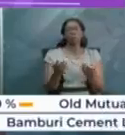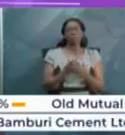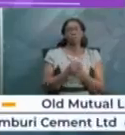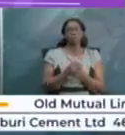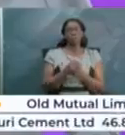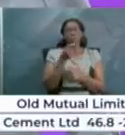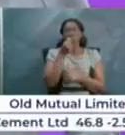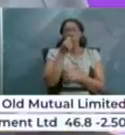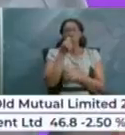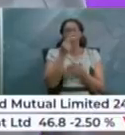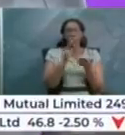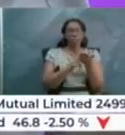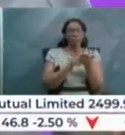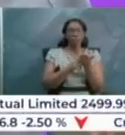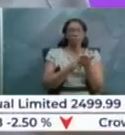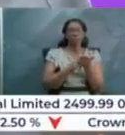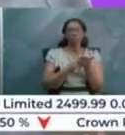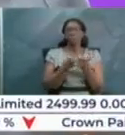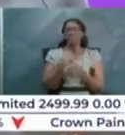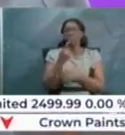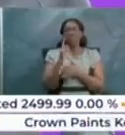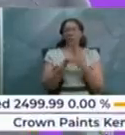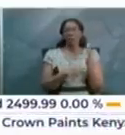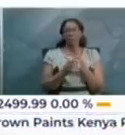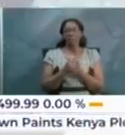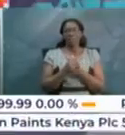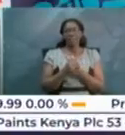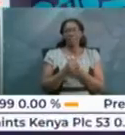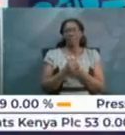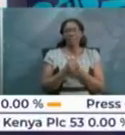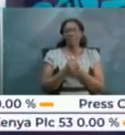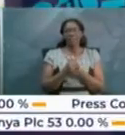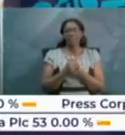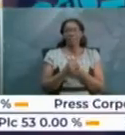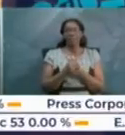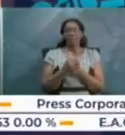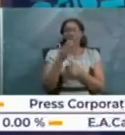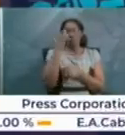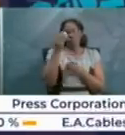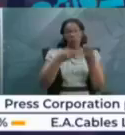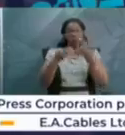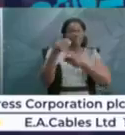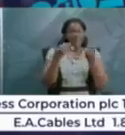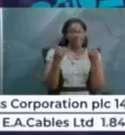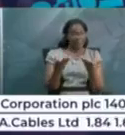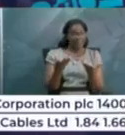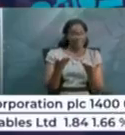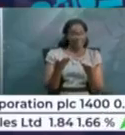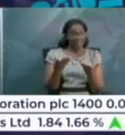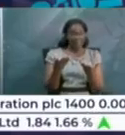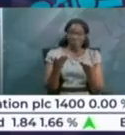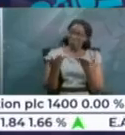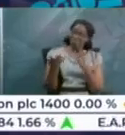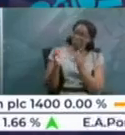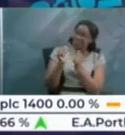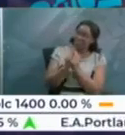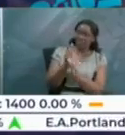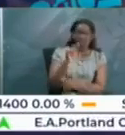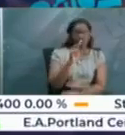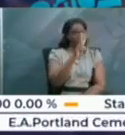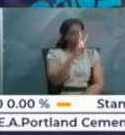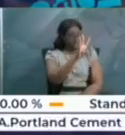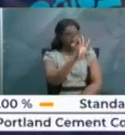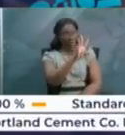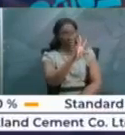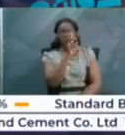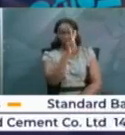Nut. Bounty Nut. I mean, what can I say about the Bounty Nut? Guess how many we sold? 10? 25 pieces. Oh,